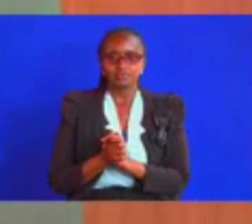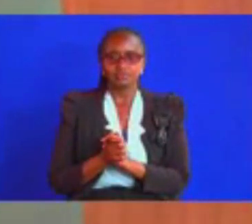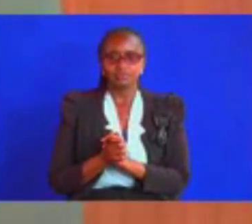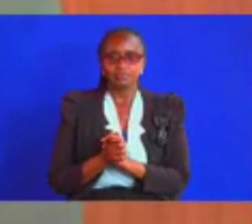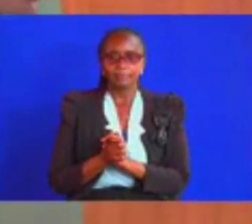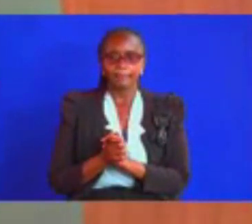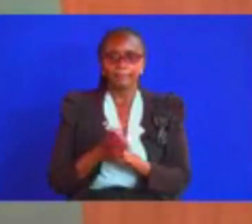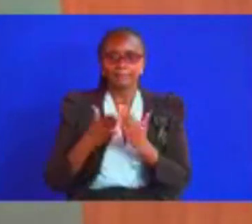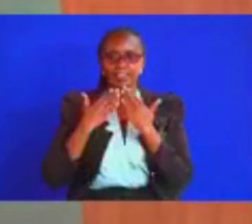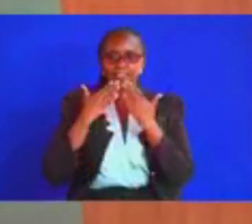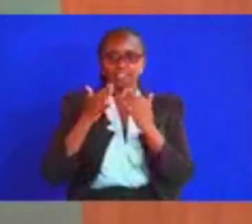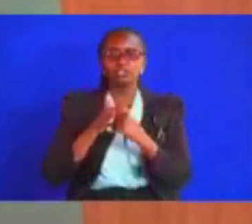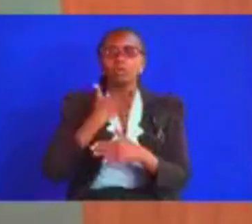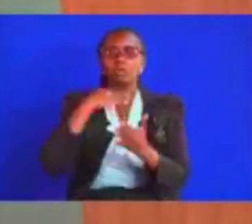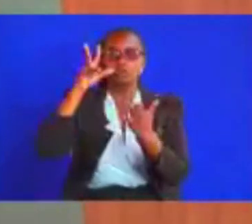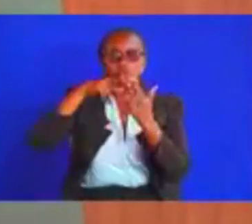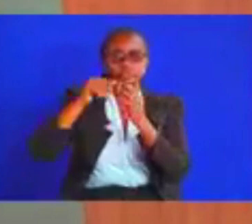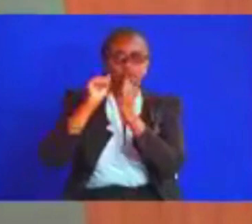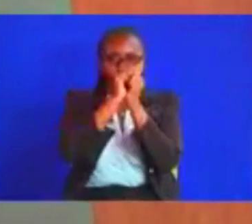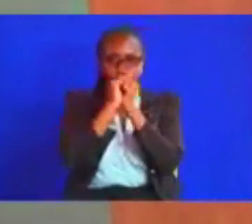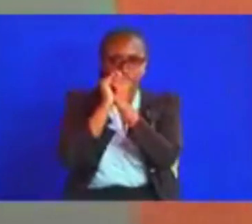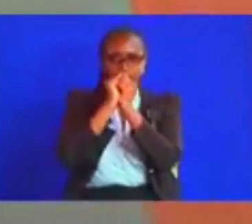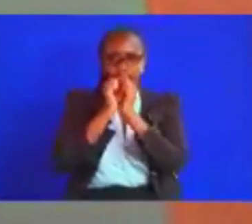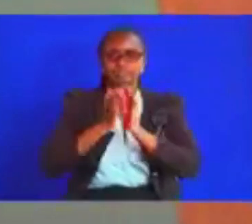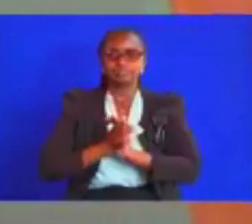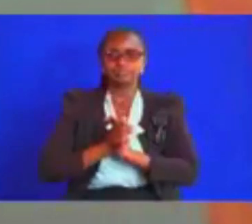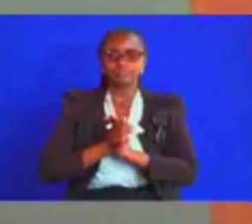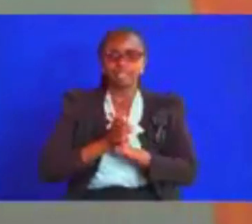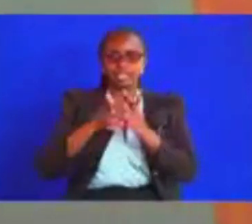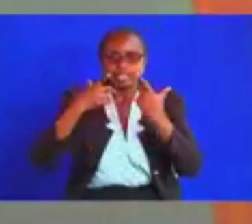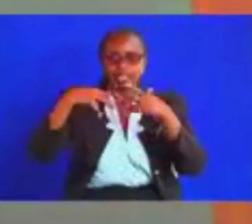Thank you. I'd like us to read together. We're